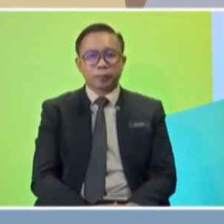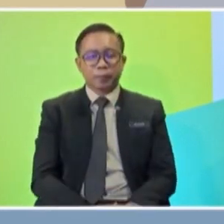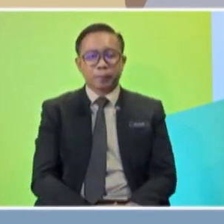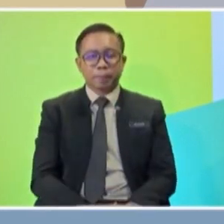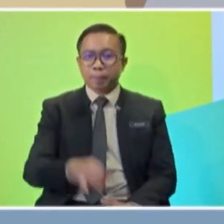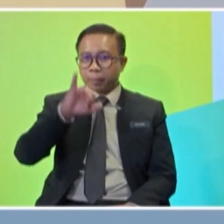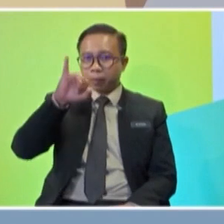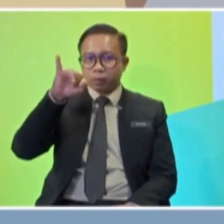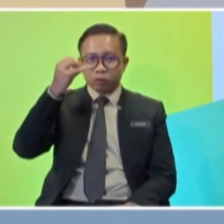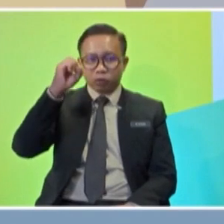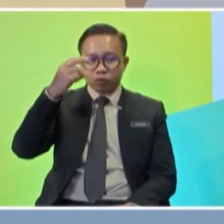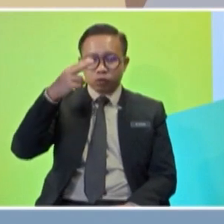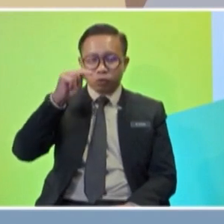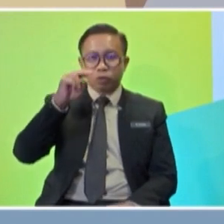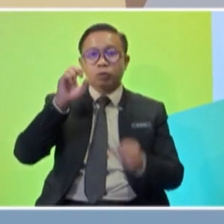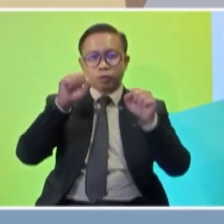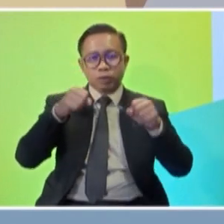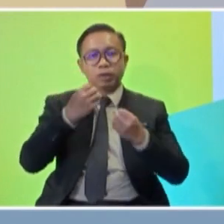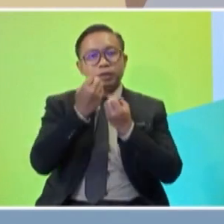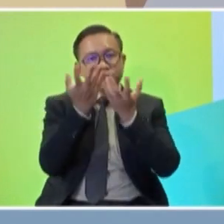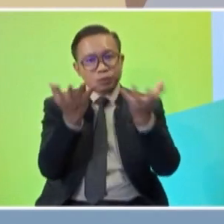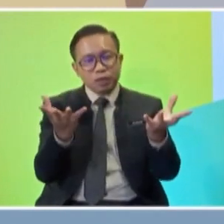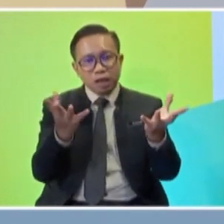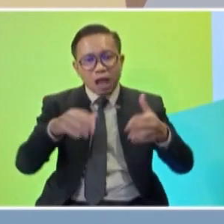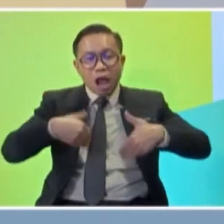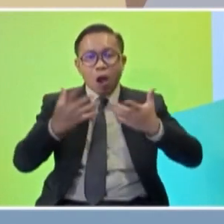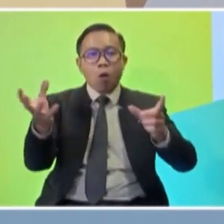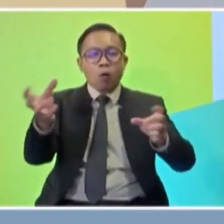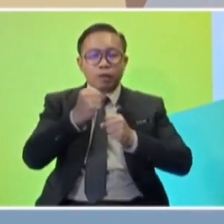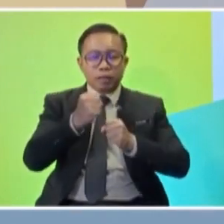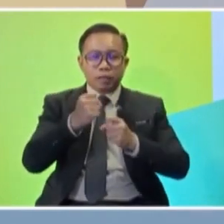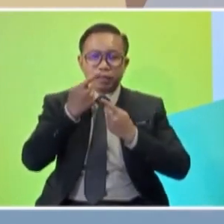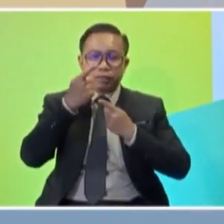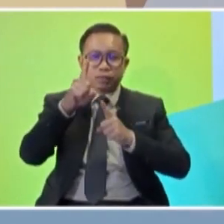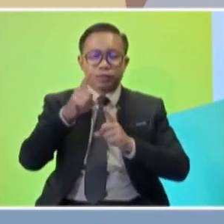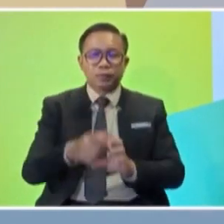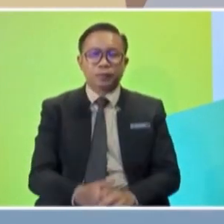Okay, John. Can you explain to me, John, how do you get the answer and your answer?